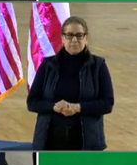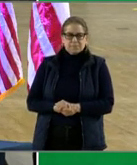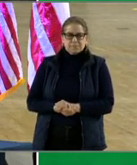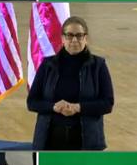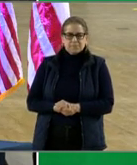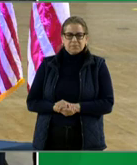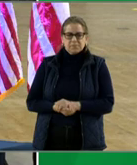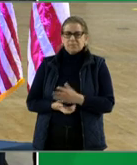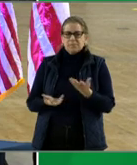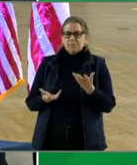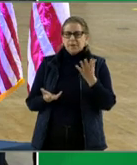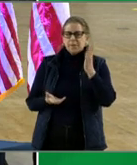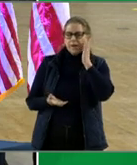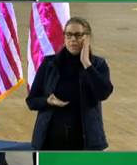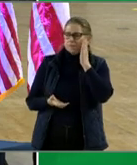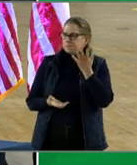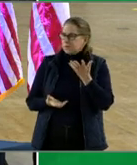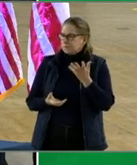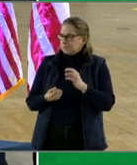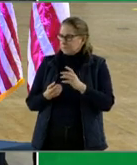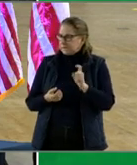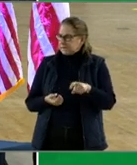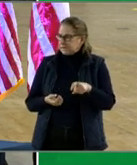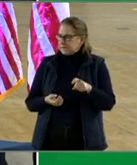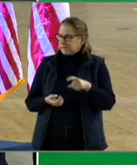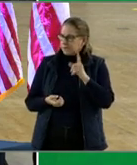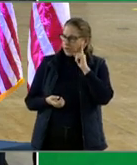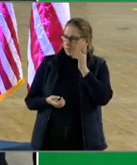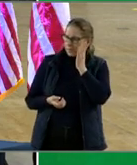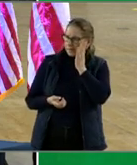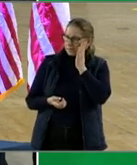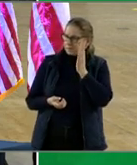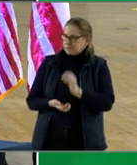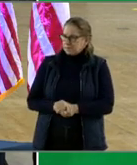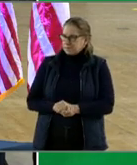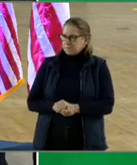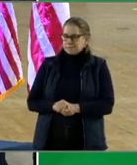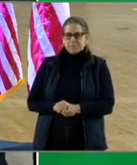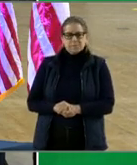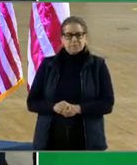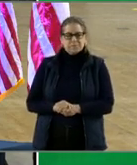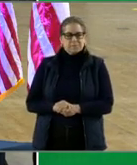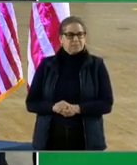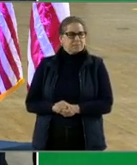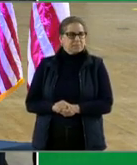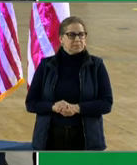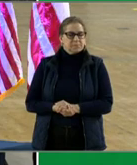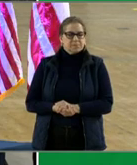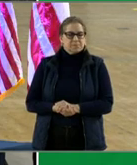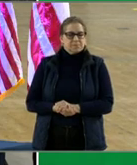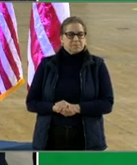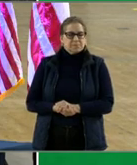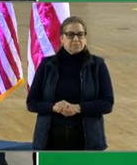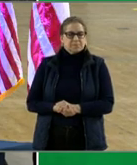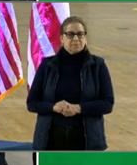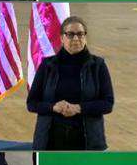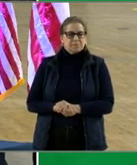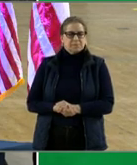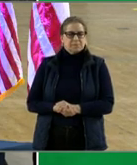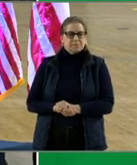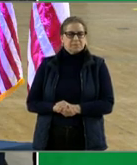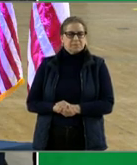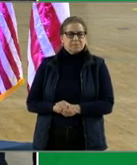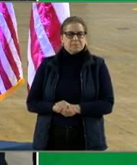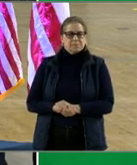Yes, that chart. And if you would talk a little bit, and I think Chris Geltart, you may want to jump in a little